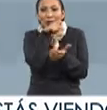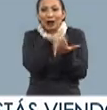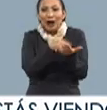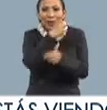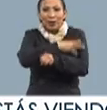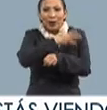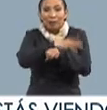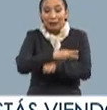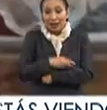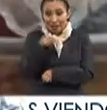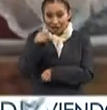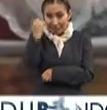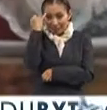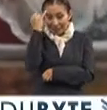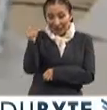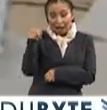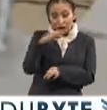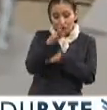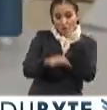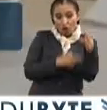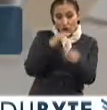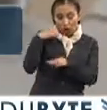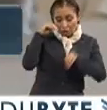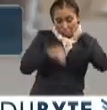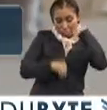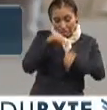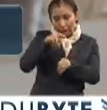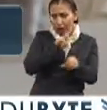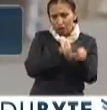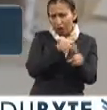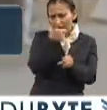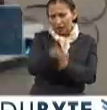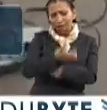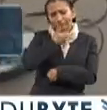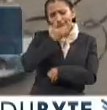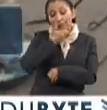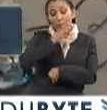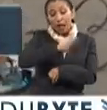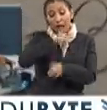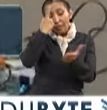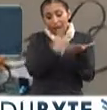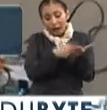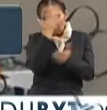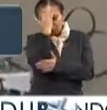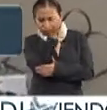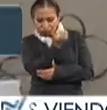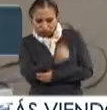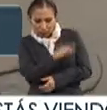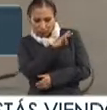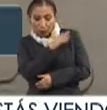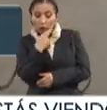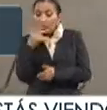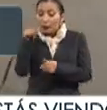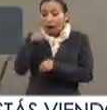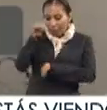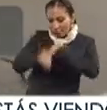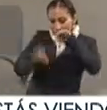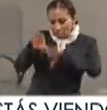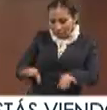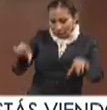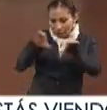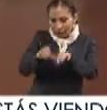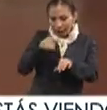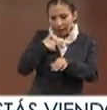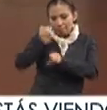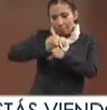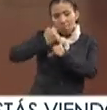over here. Parte de la idea de que todos somos programadores por naturaleza, pues existen muchas habilidades que se utilizan en la programación